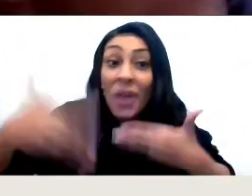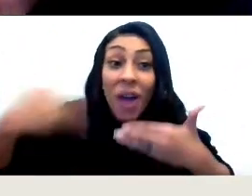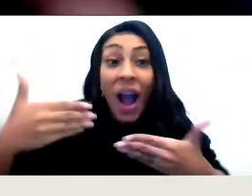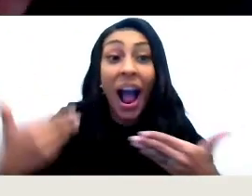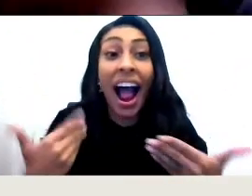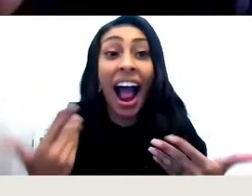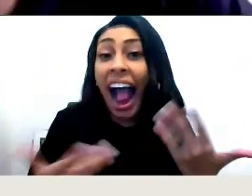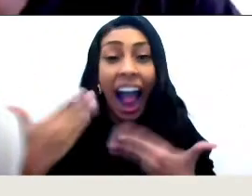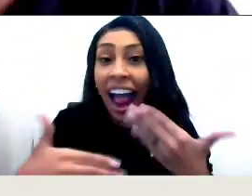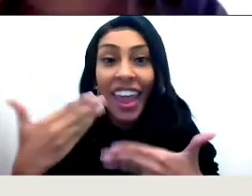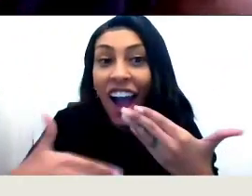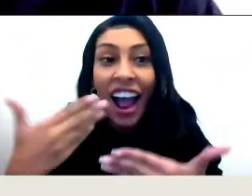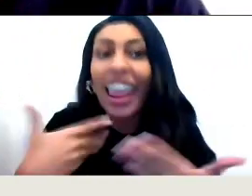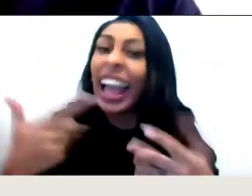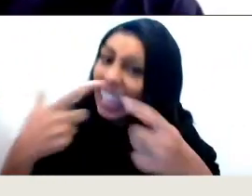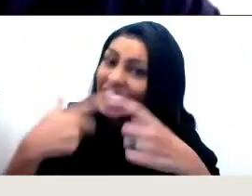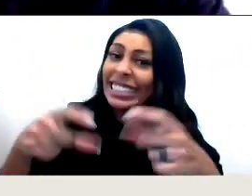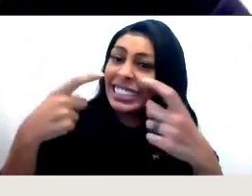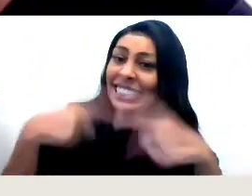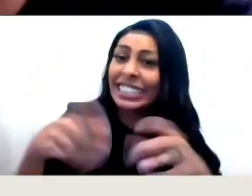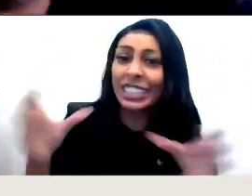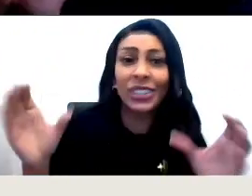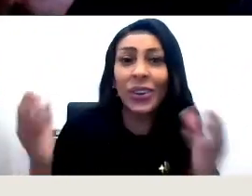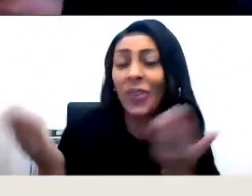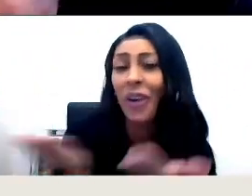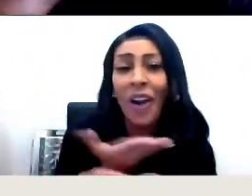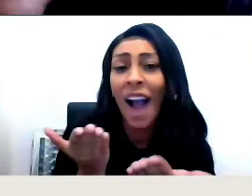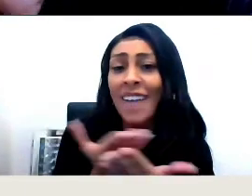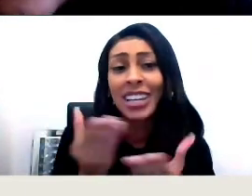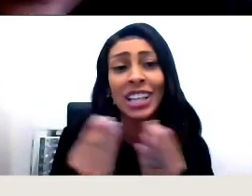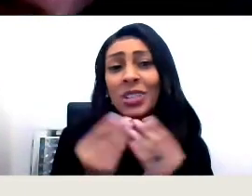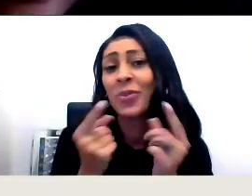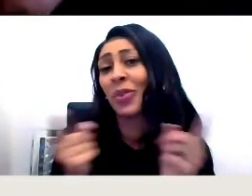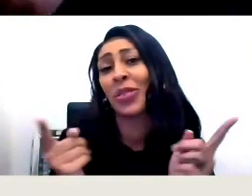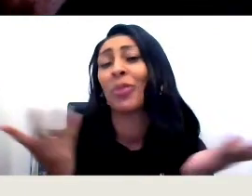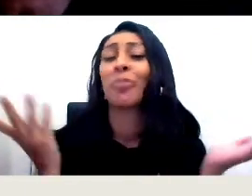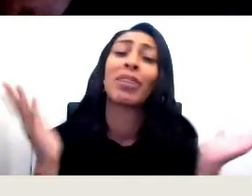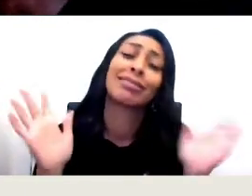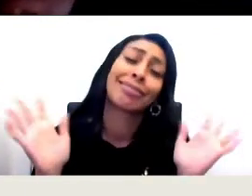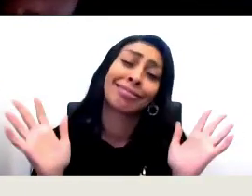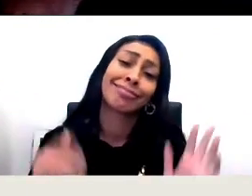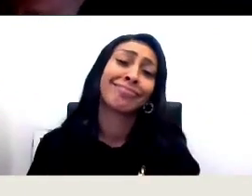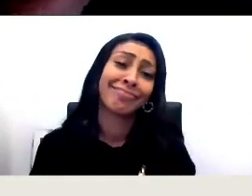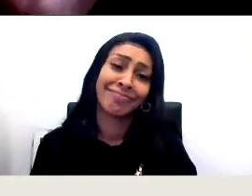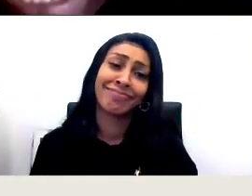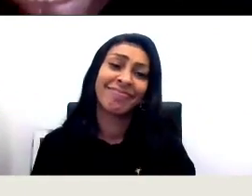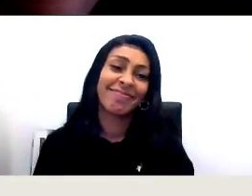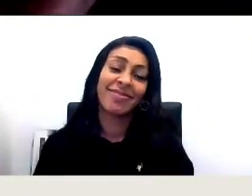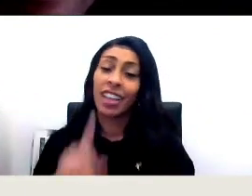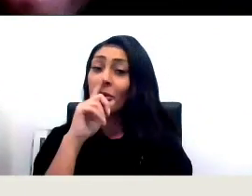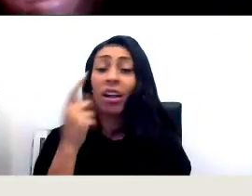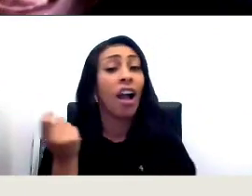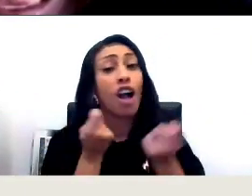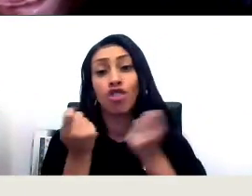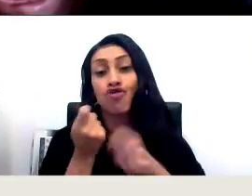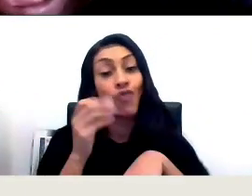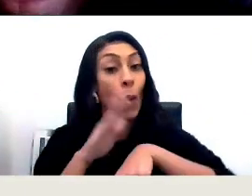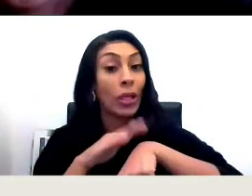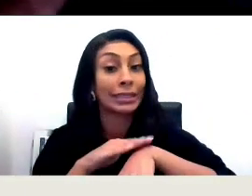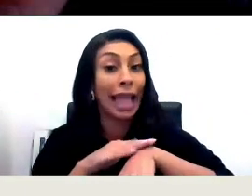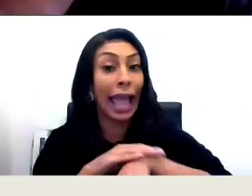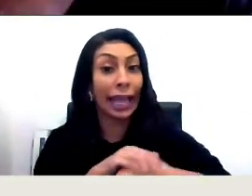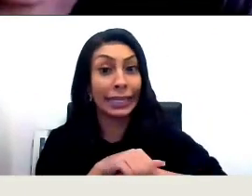I want to move on. I want to just continue to have this conversation with you. But hey. We're not in control of time.